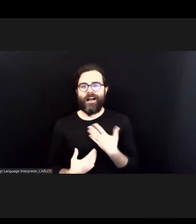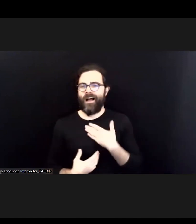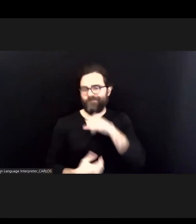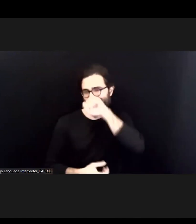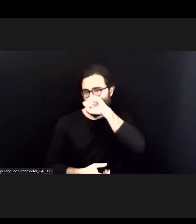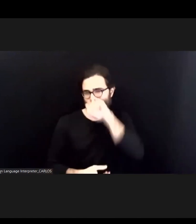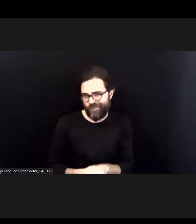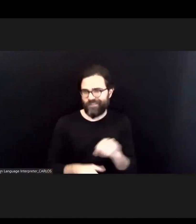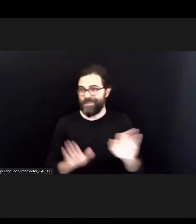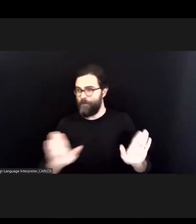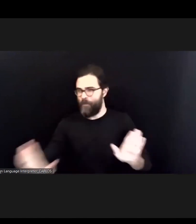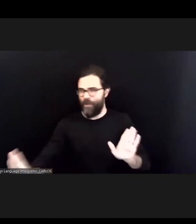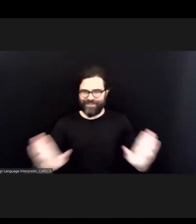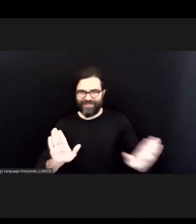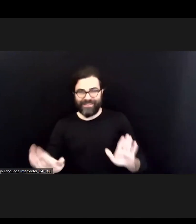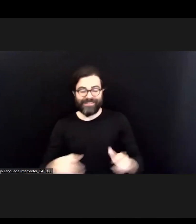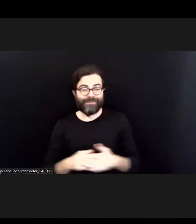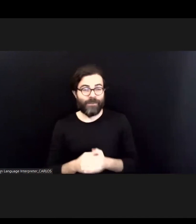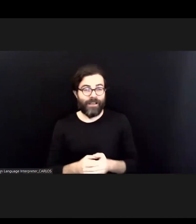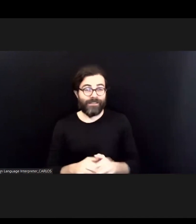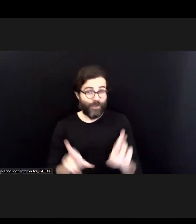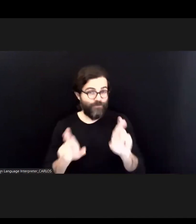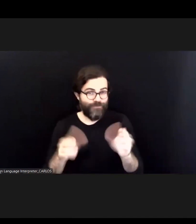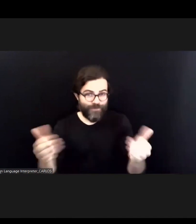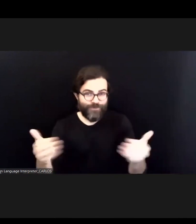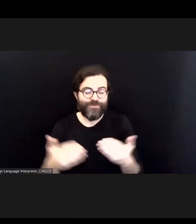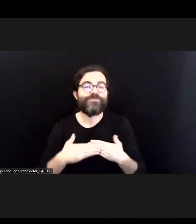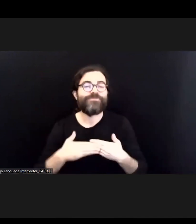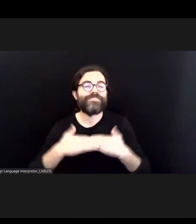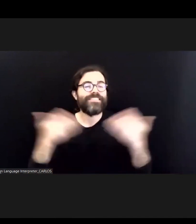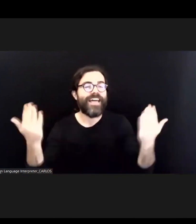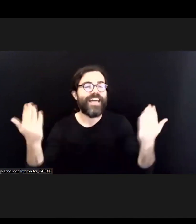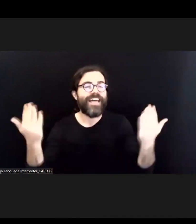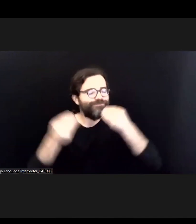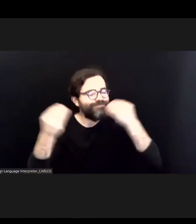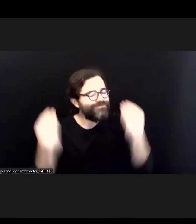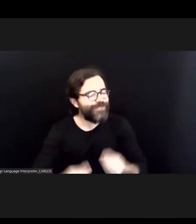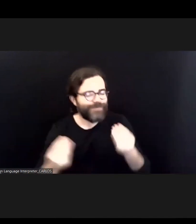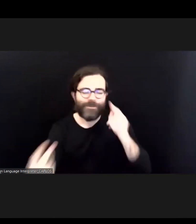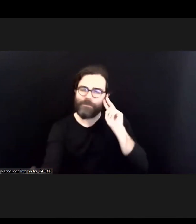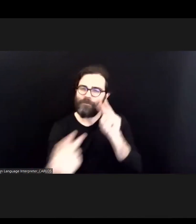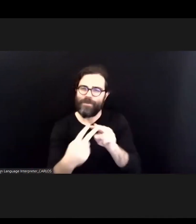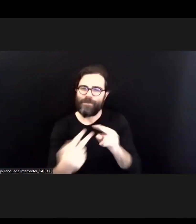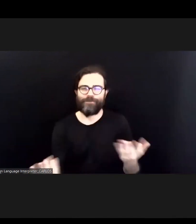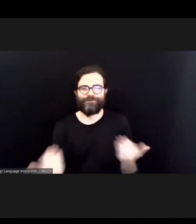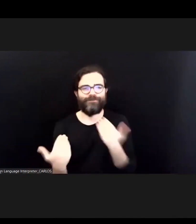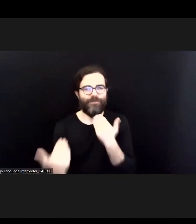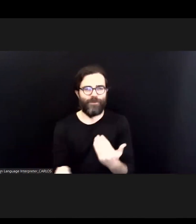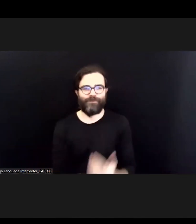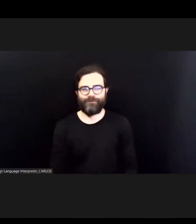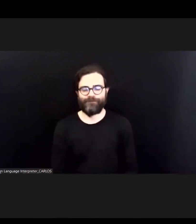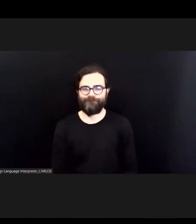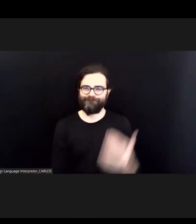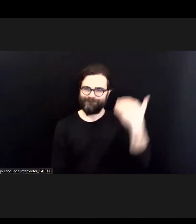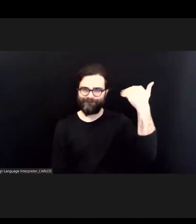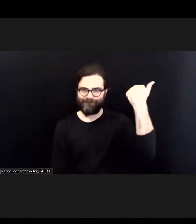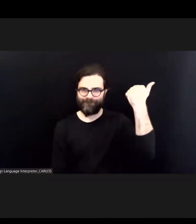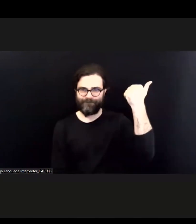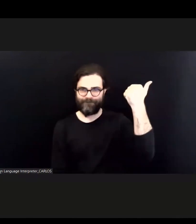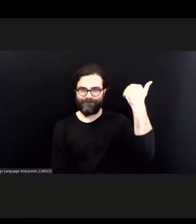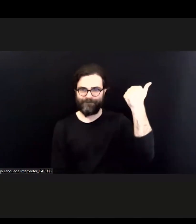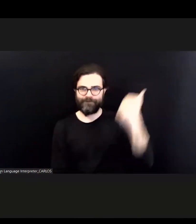that Antonio has just published information about the forum. Please do not forget to join our forum of